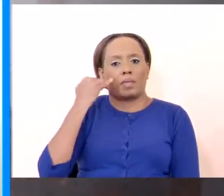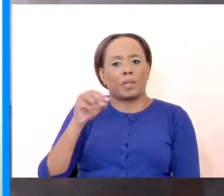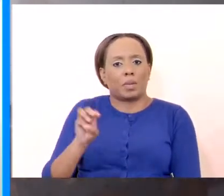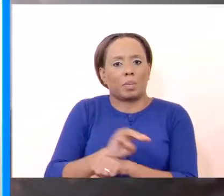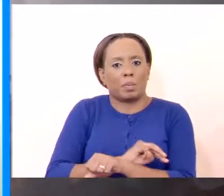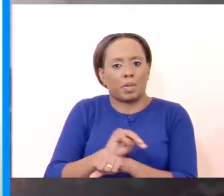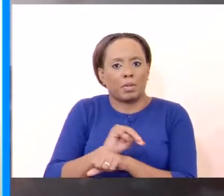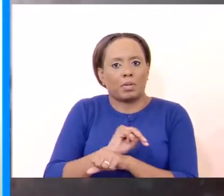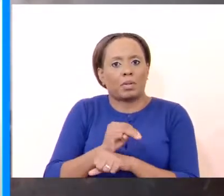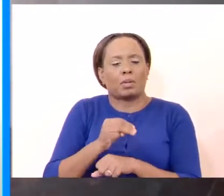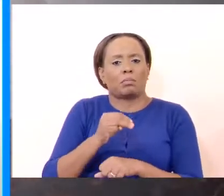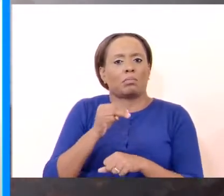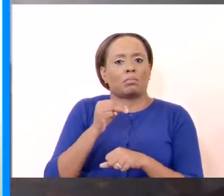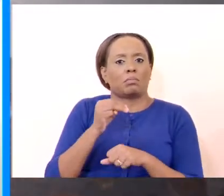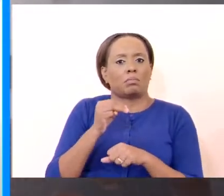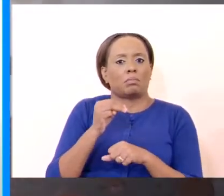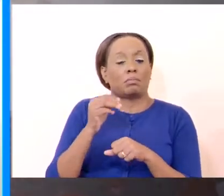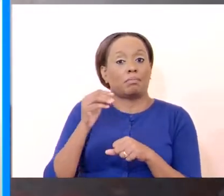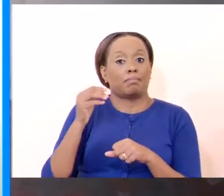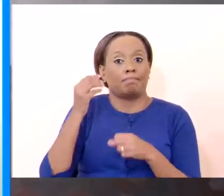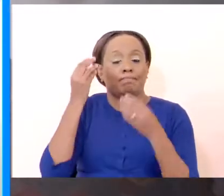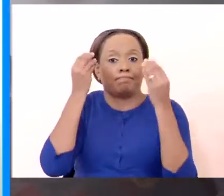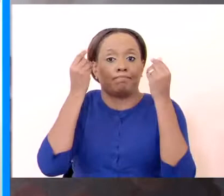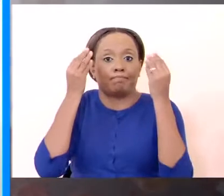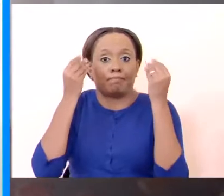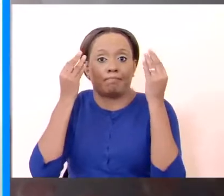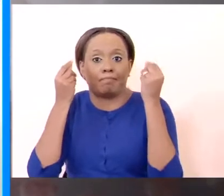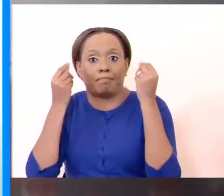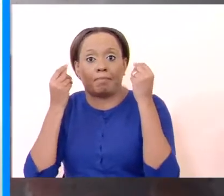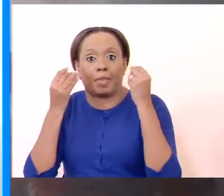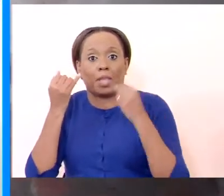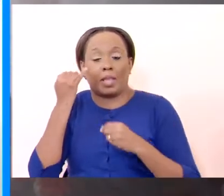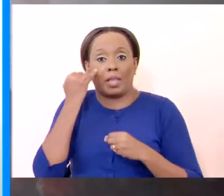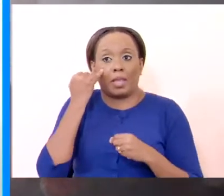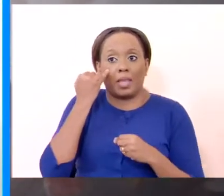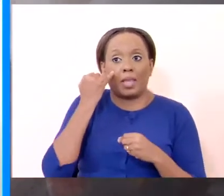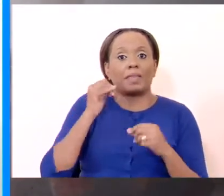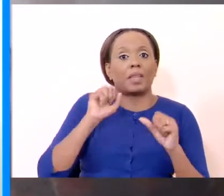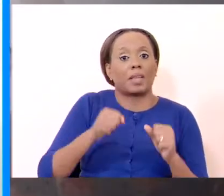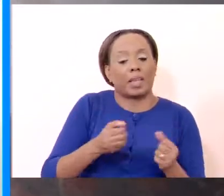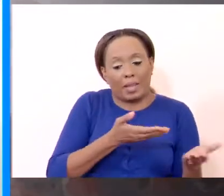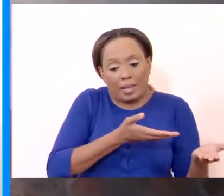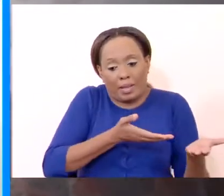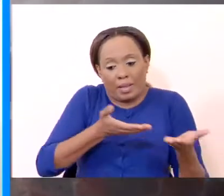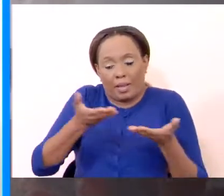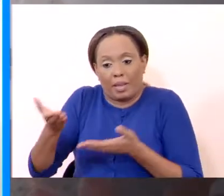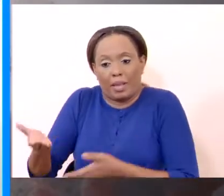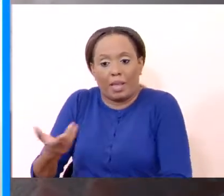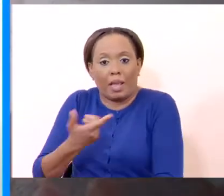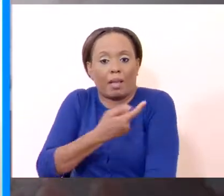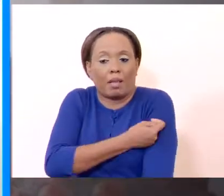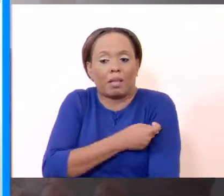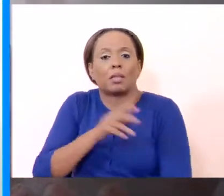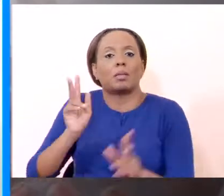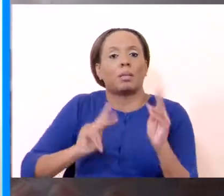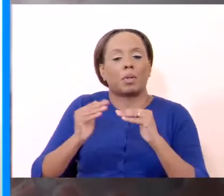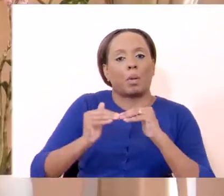a center where those persons could be taken to in order to get the vaccine. And this is the over